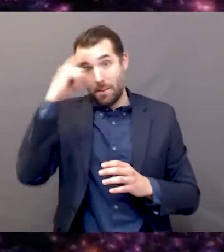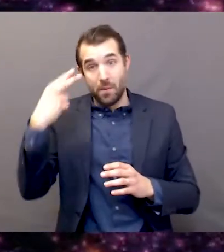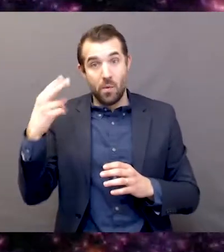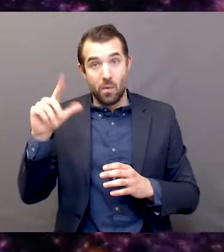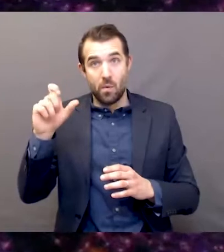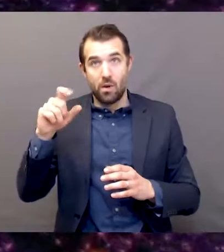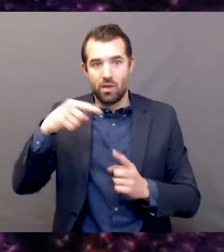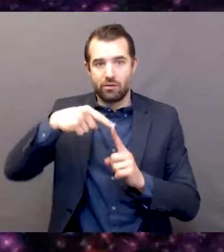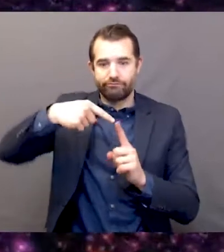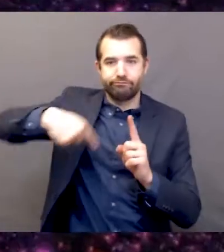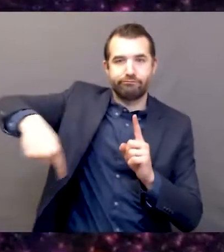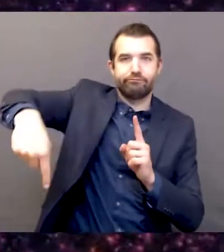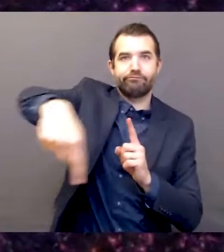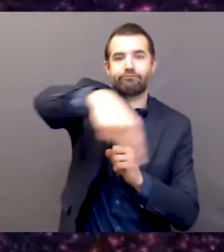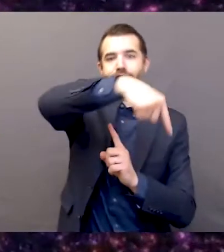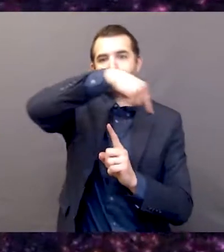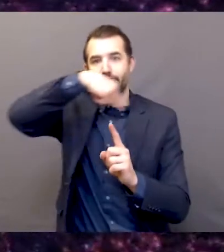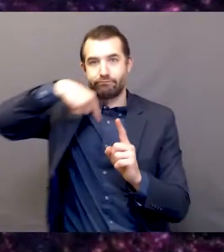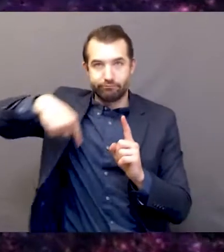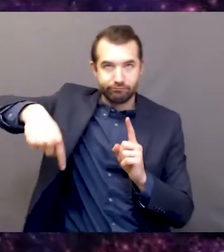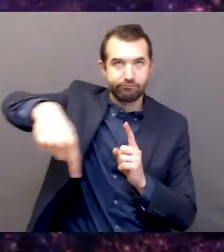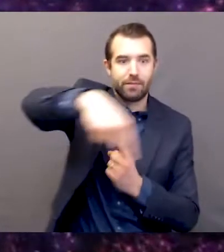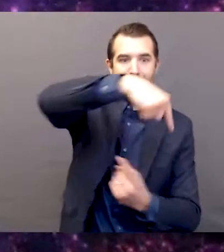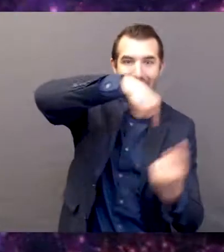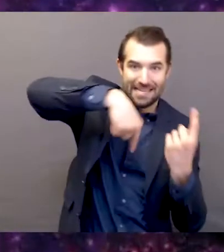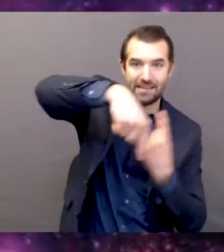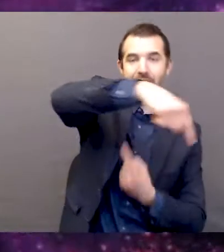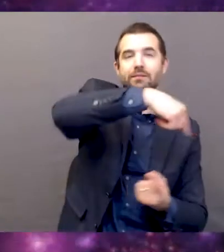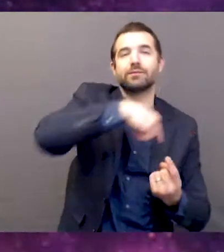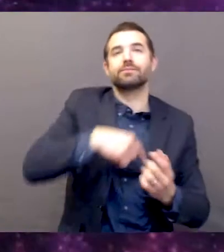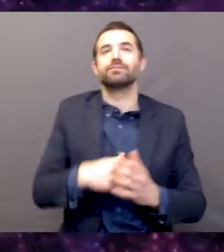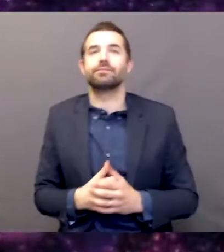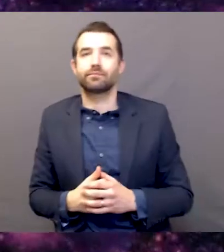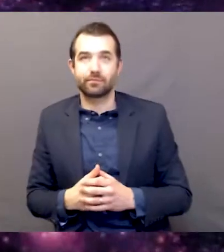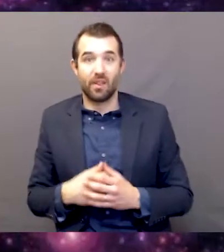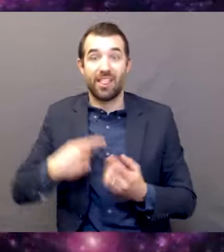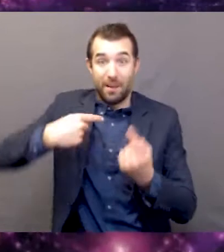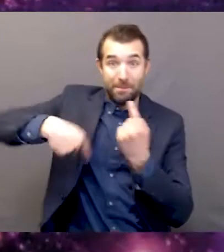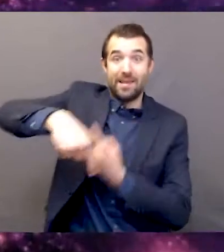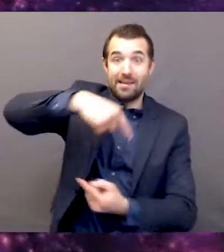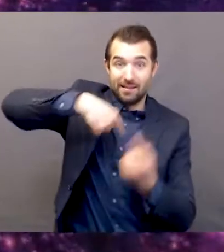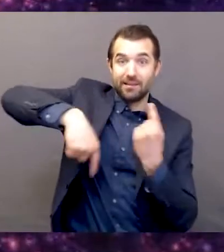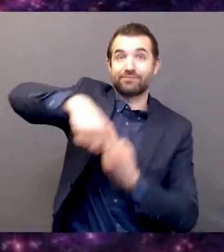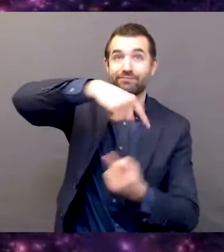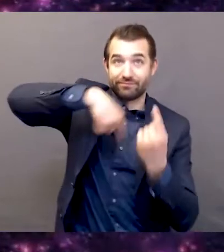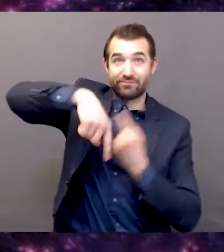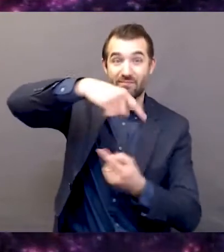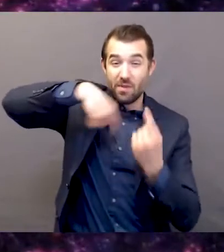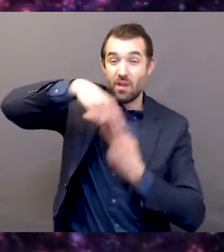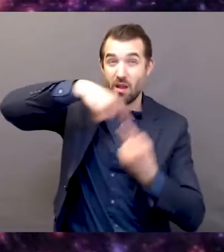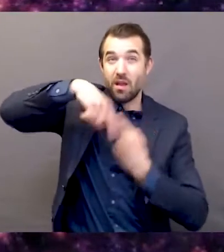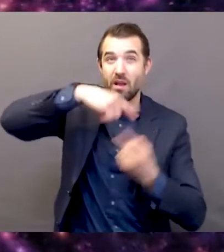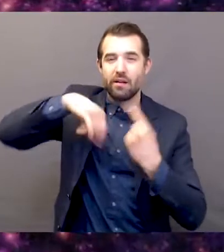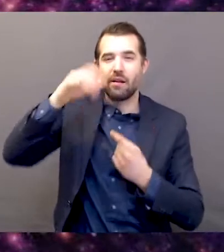hole spins, as the accretion disk spins, this spinning, this winding, twists up the magnetic field